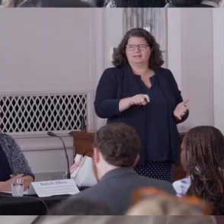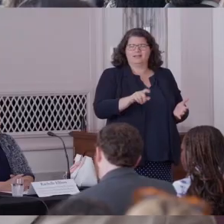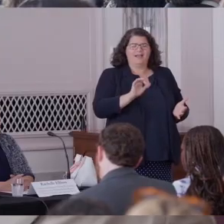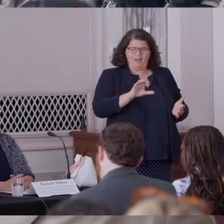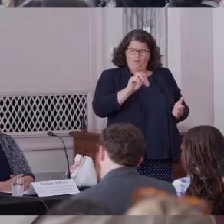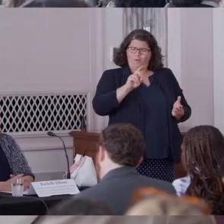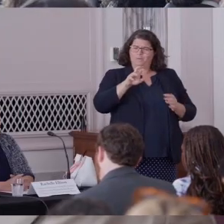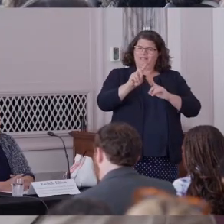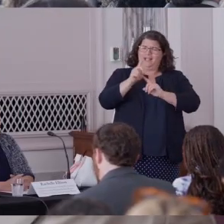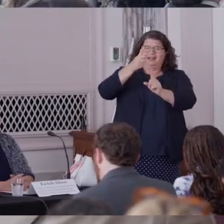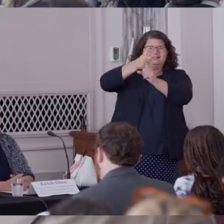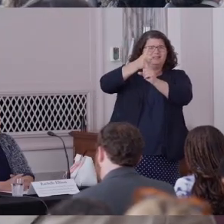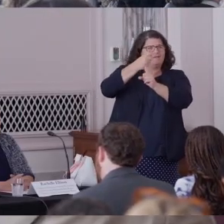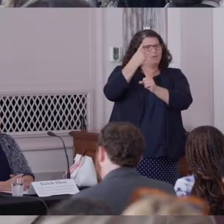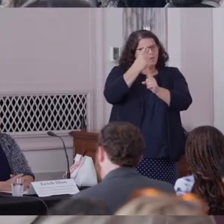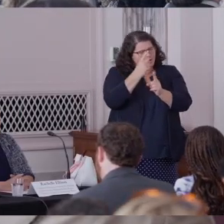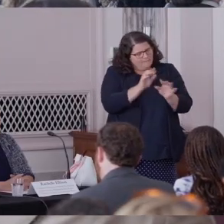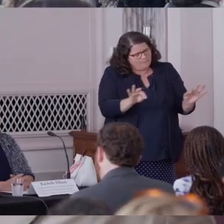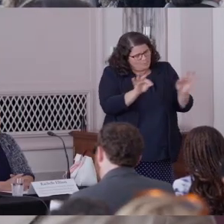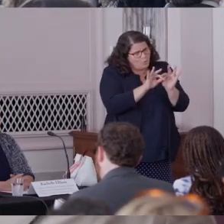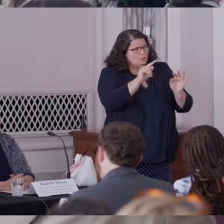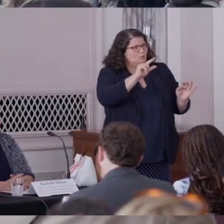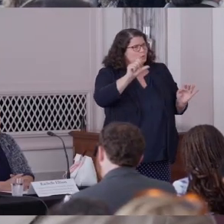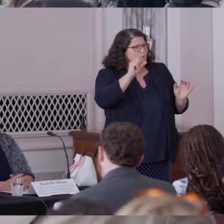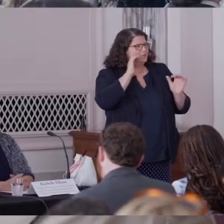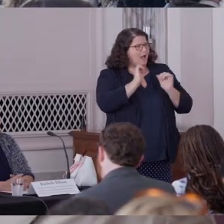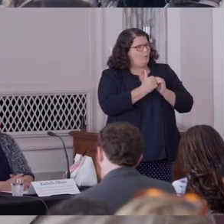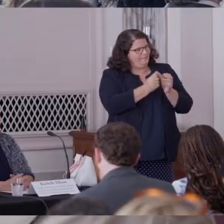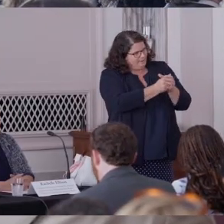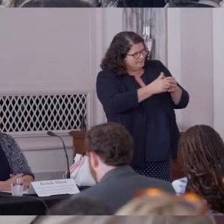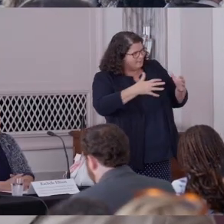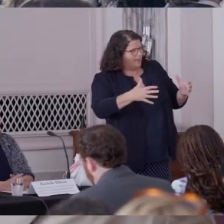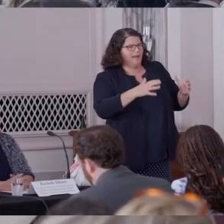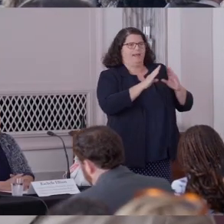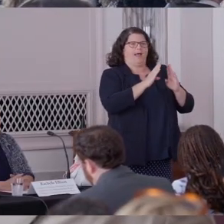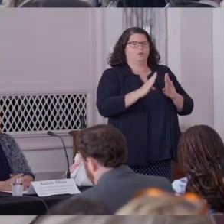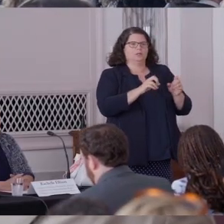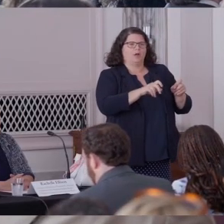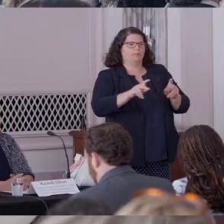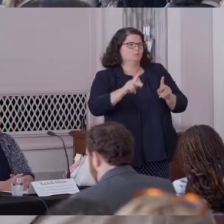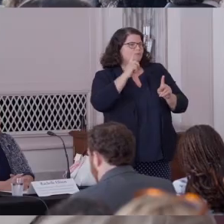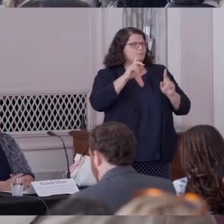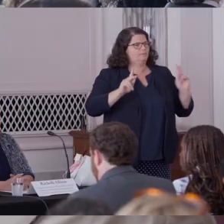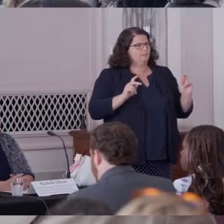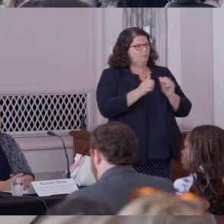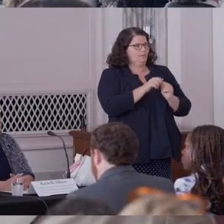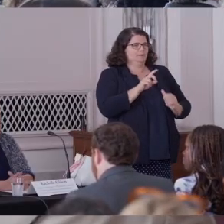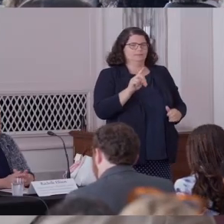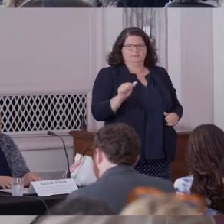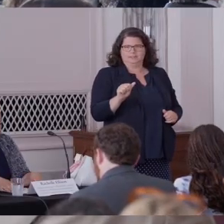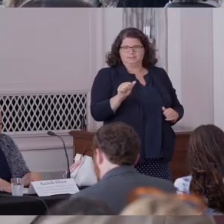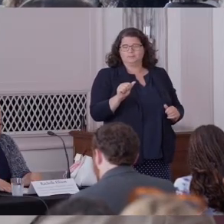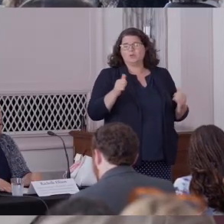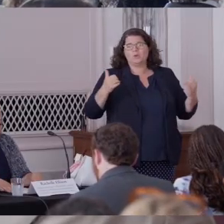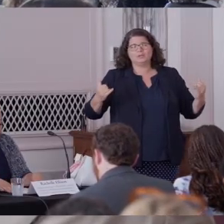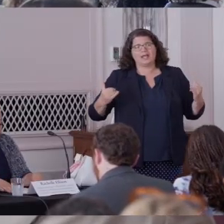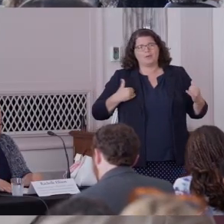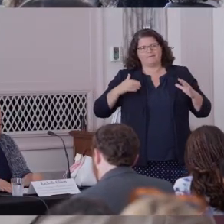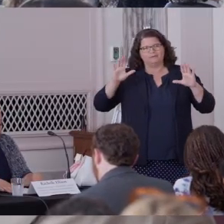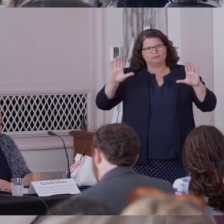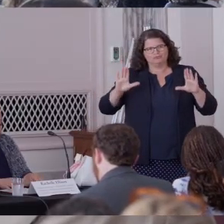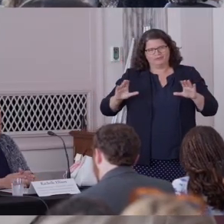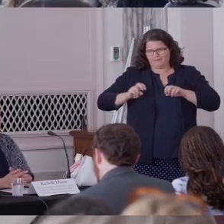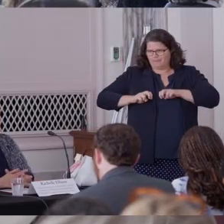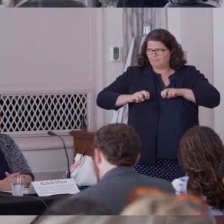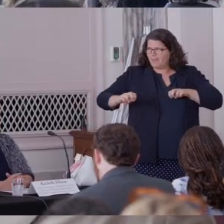important tools in expanding housing for people with disabilities. We're going to hear from a terrific panel today, moderated by